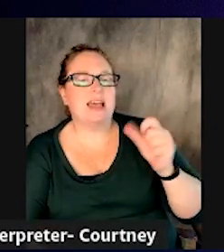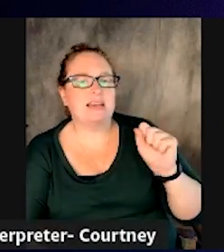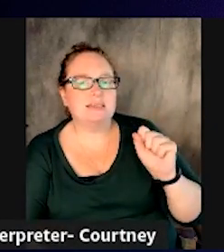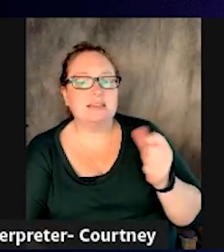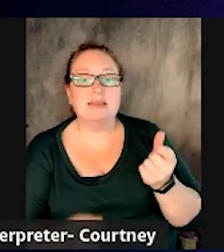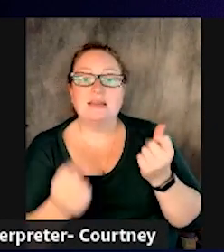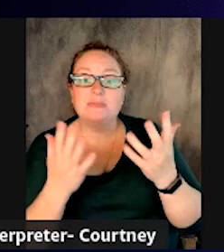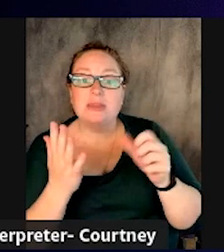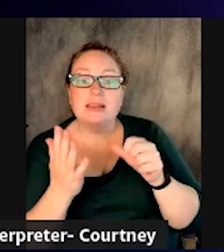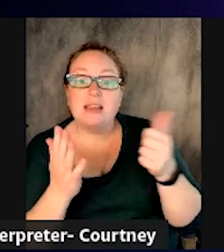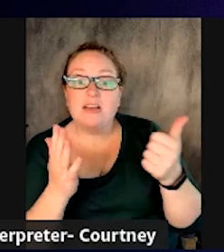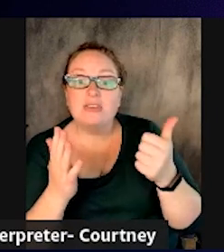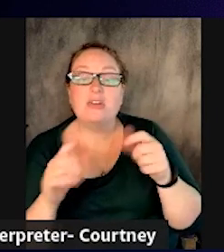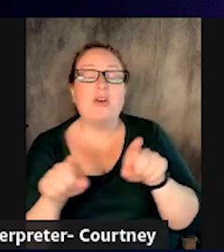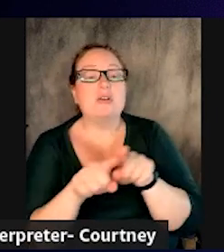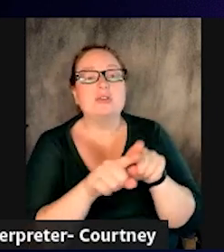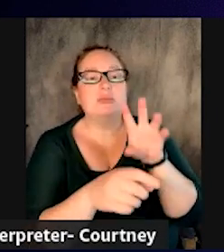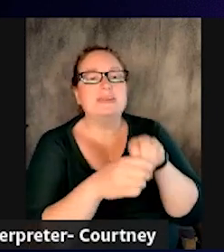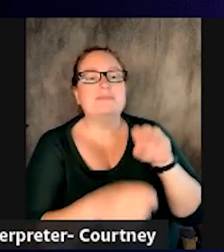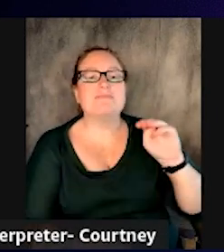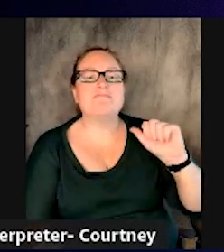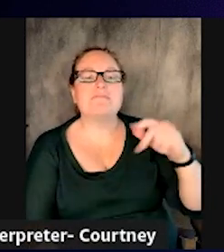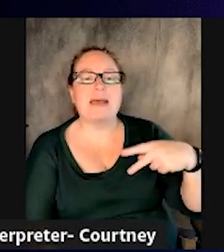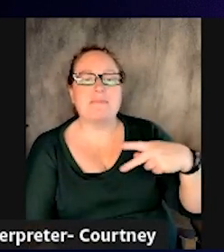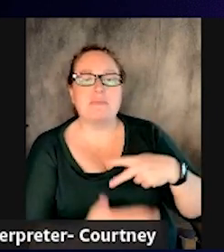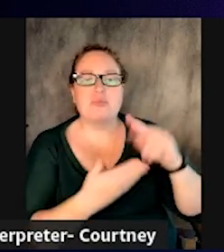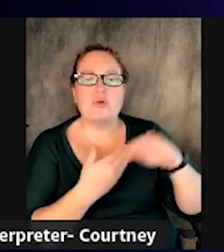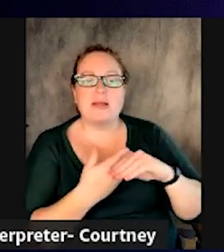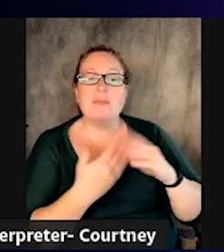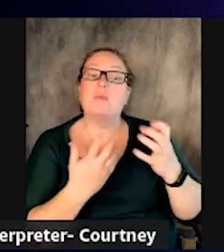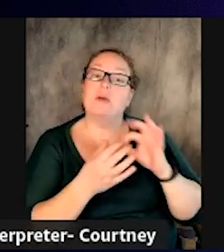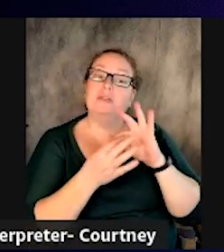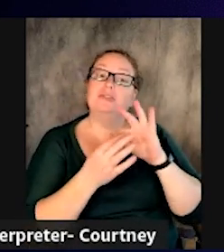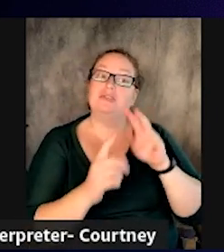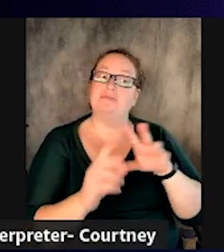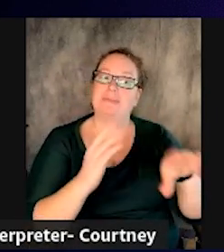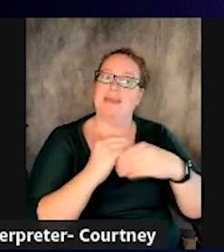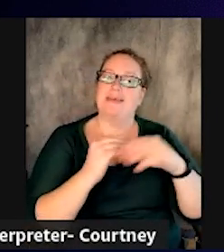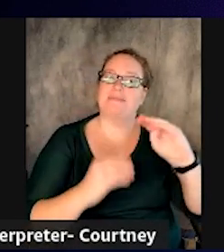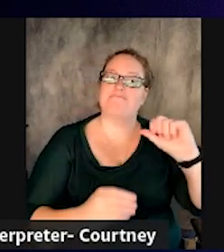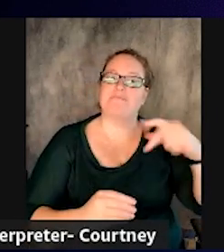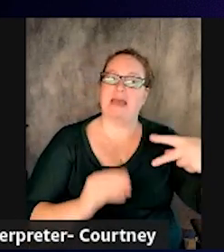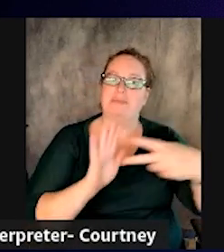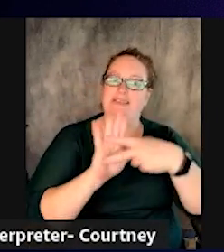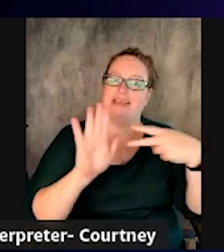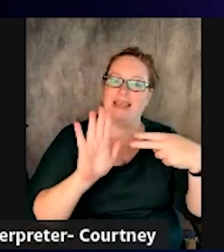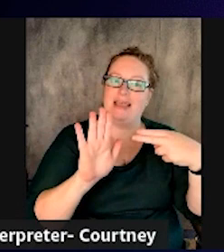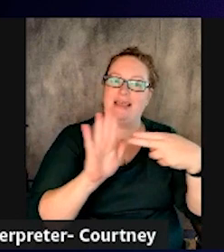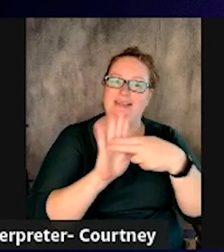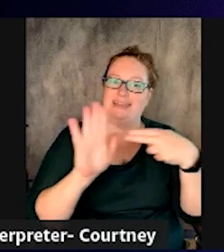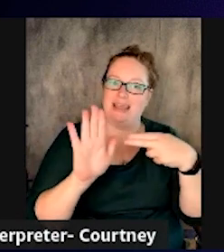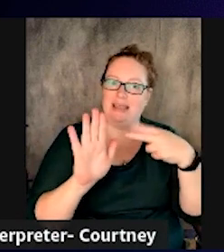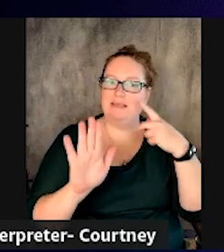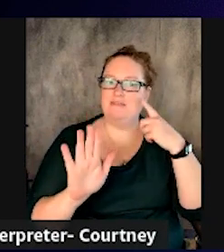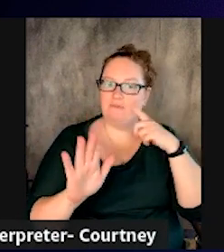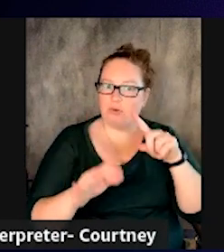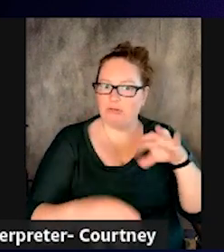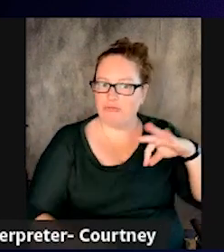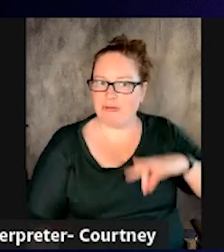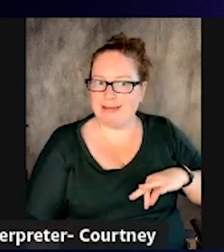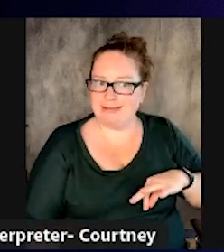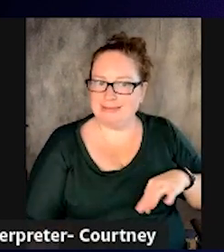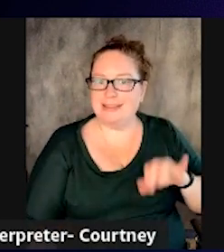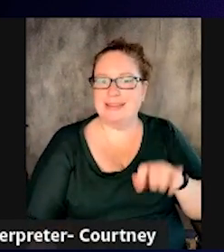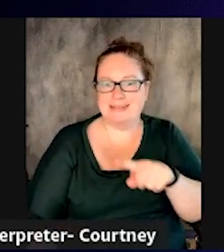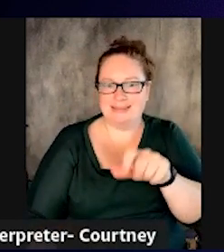participate in the map program. They want to add a map tag to their instances to get the map credits. And that's another feature